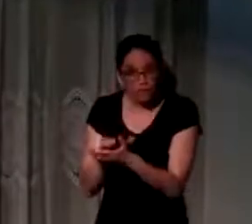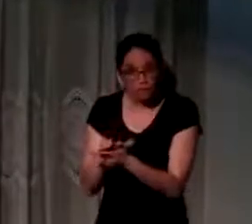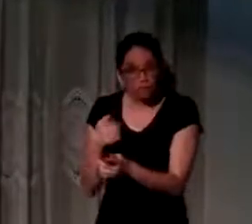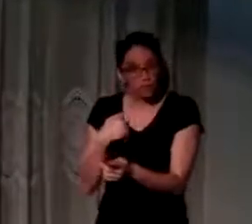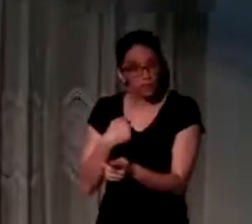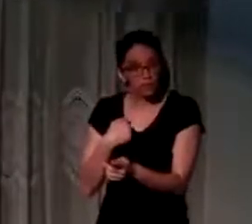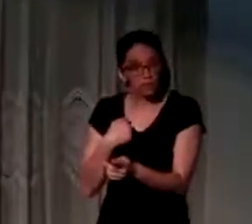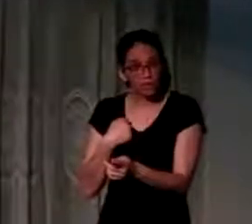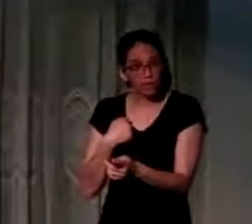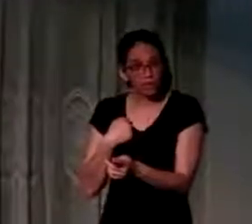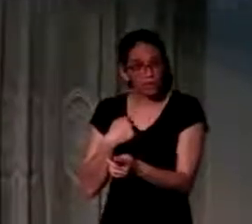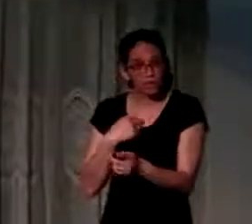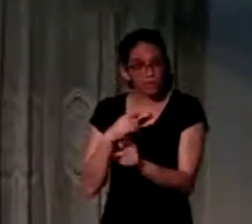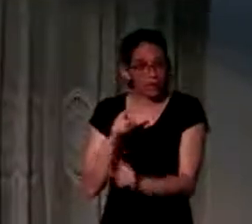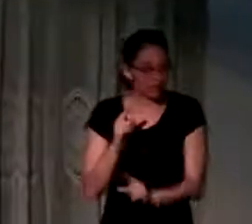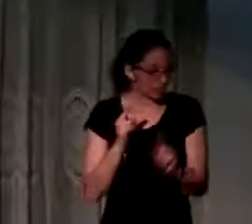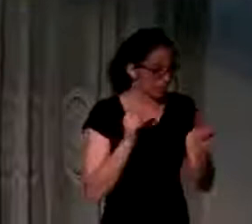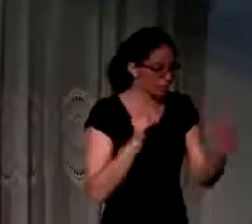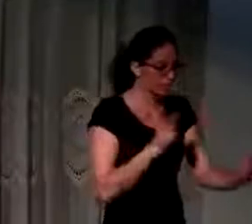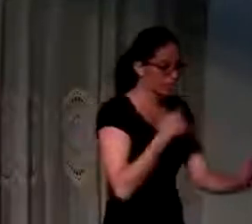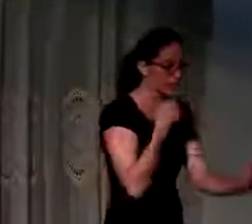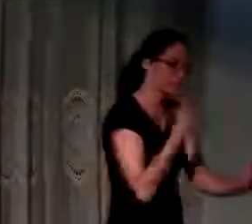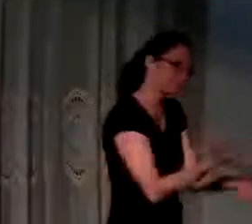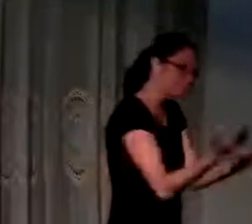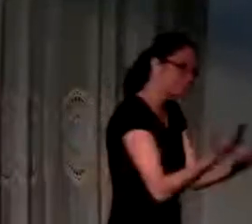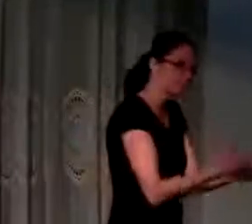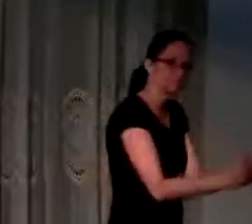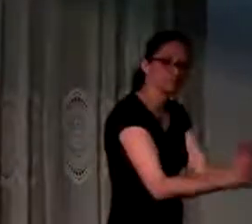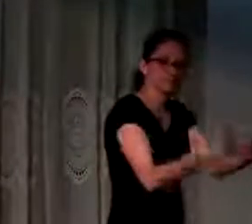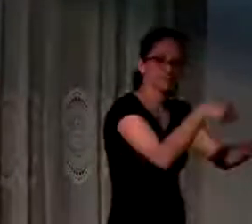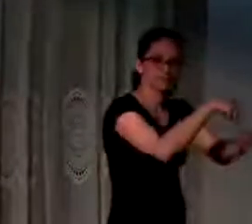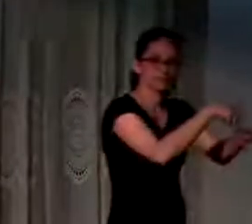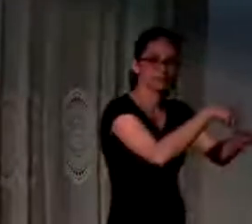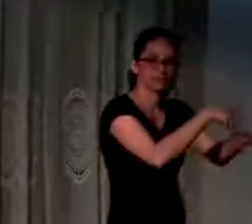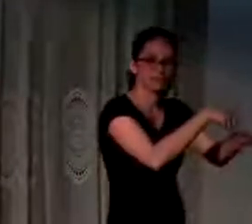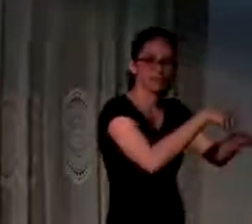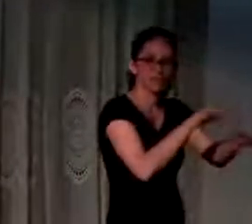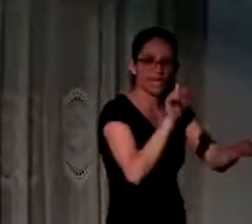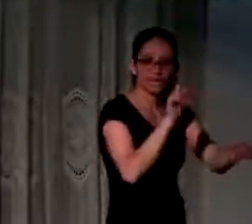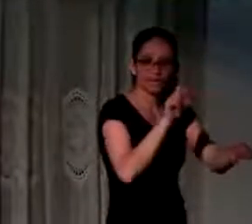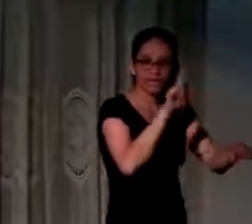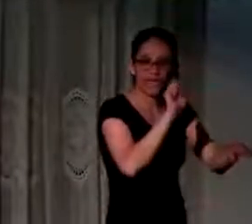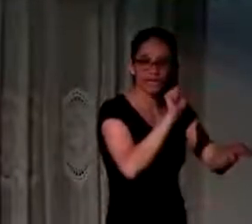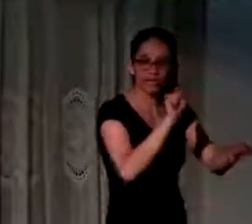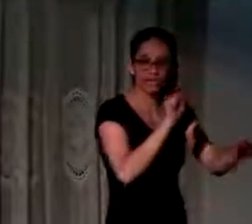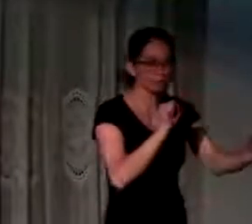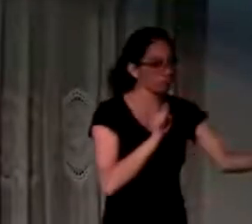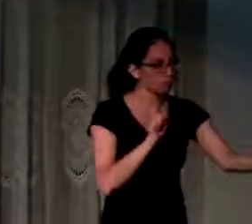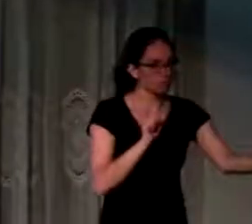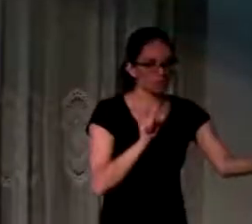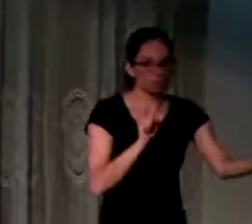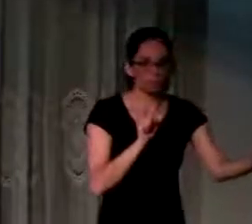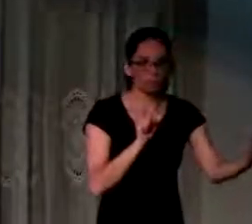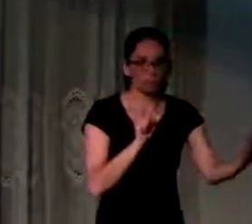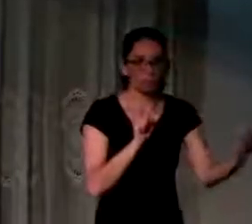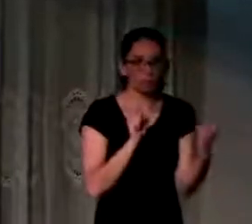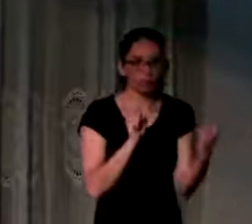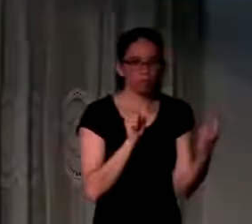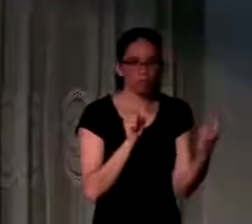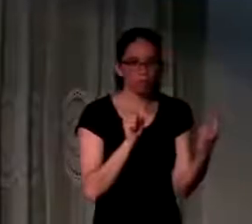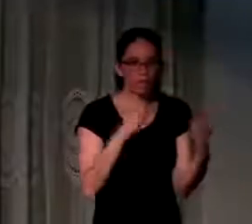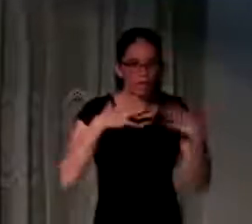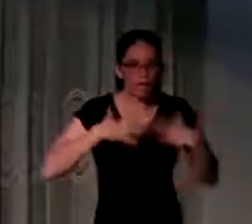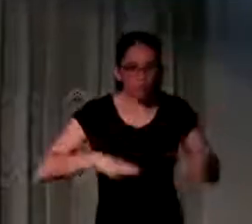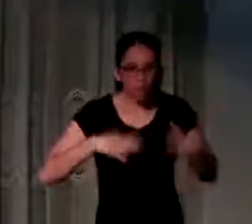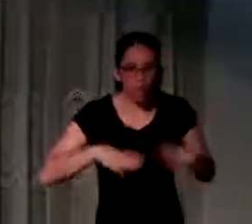And then he stepped over and he said, Lazarus, come out of the grave. And this man came pouring out with grave clothes